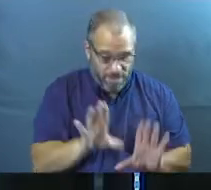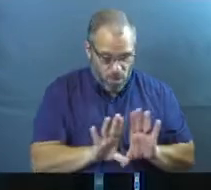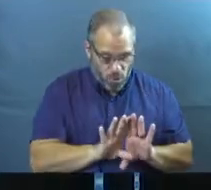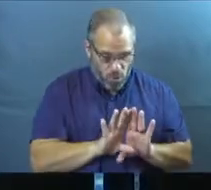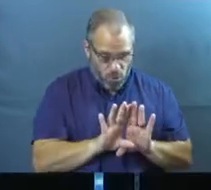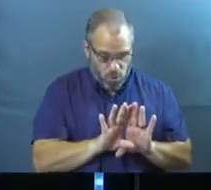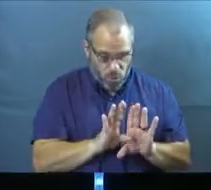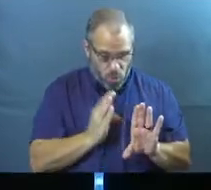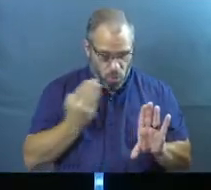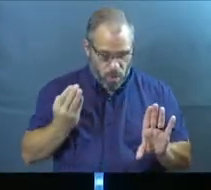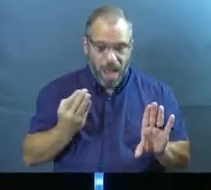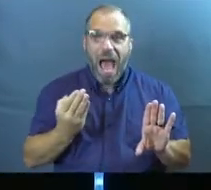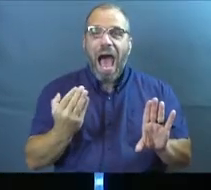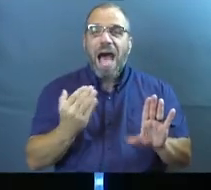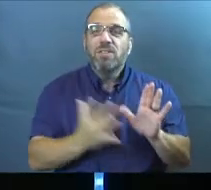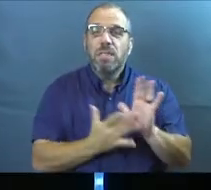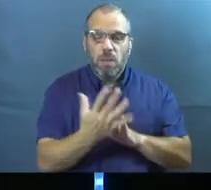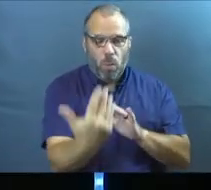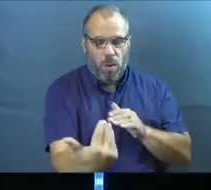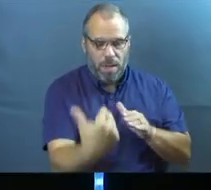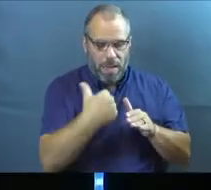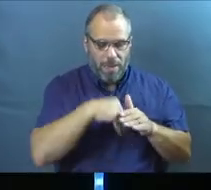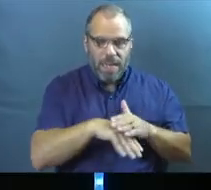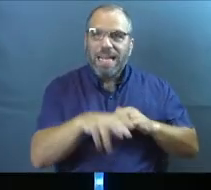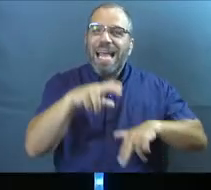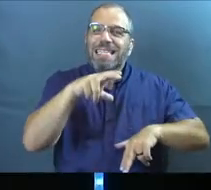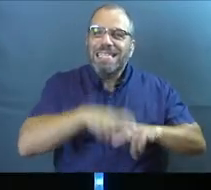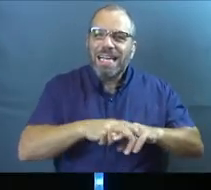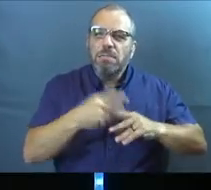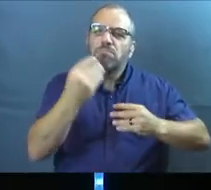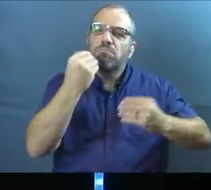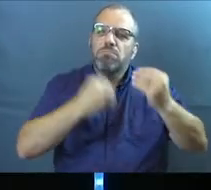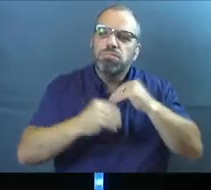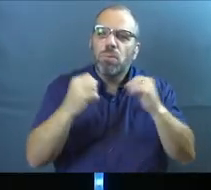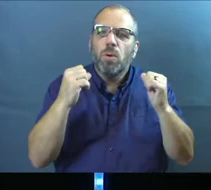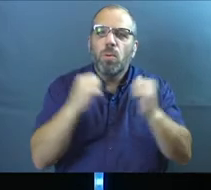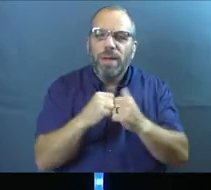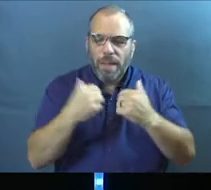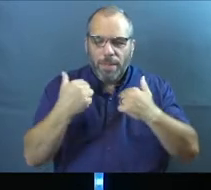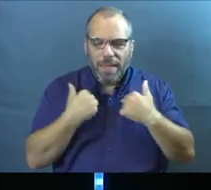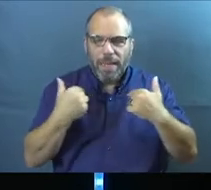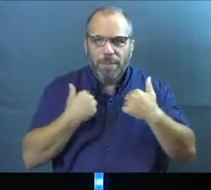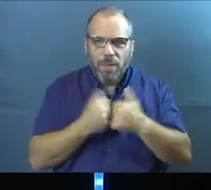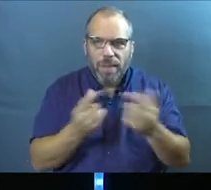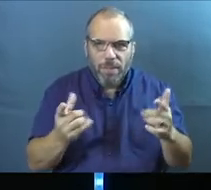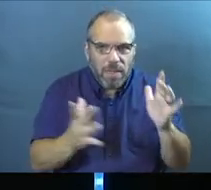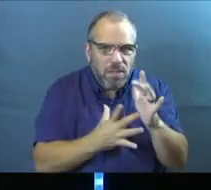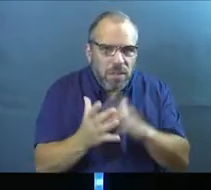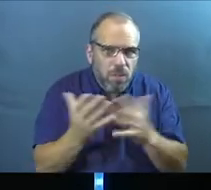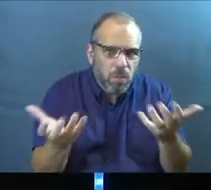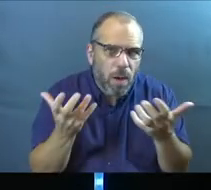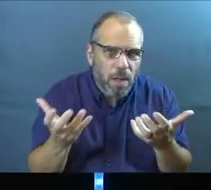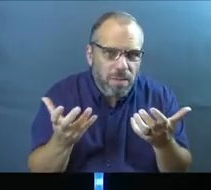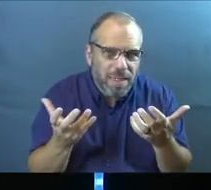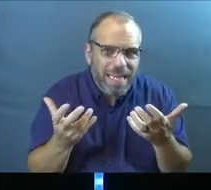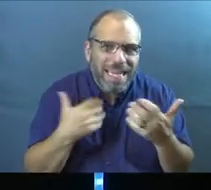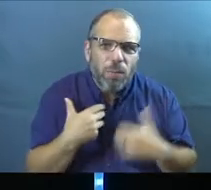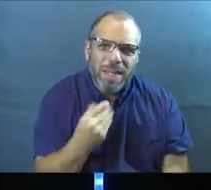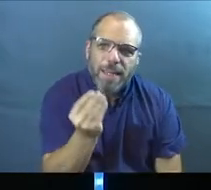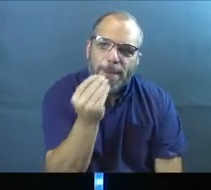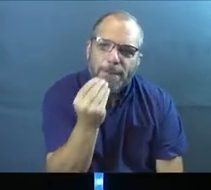the door, then I will come in and I will eat with them and they with me. What does Jesus want? Jesus wants a